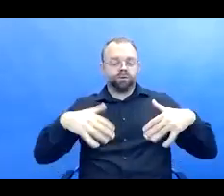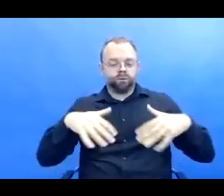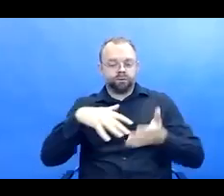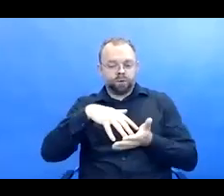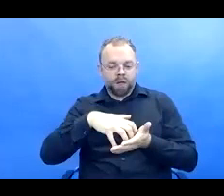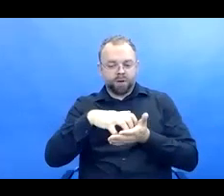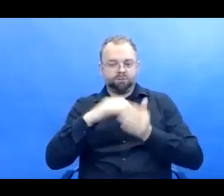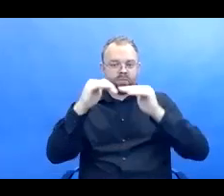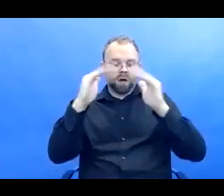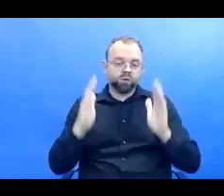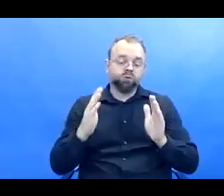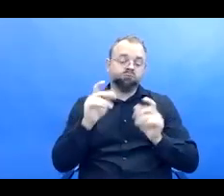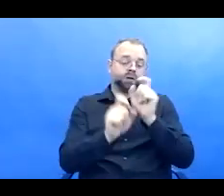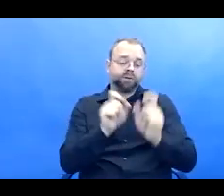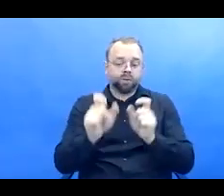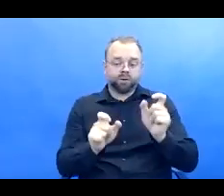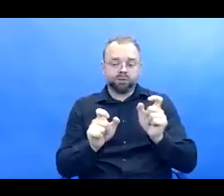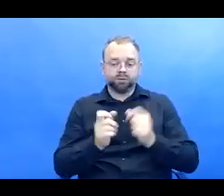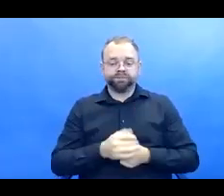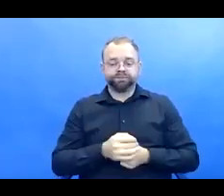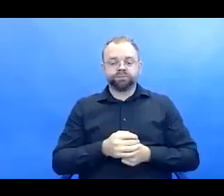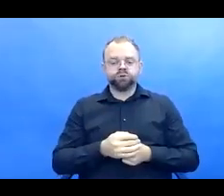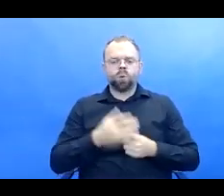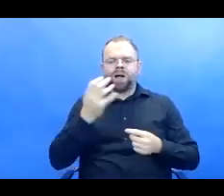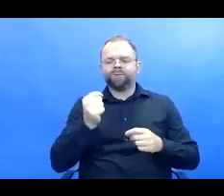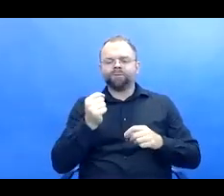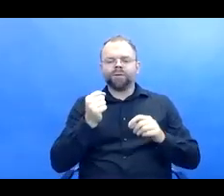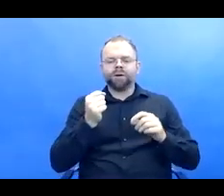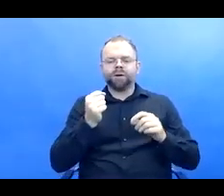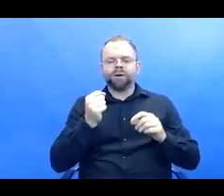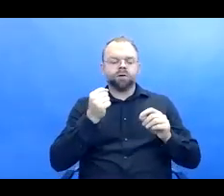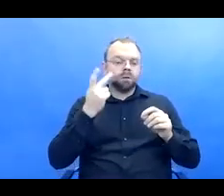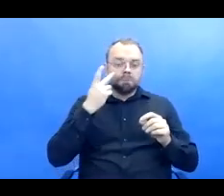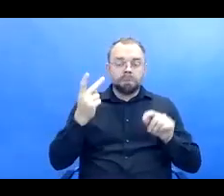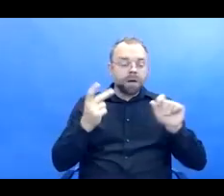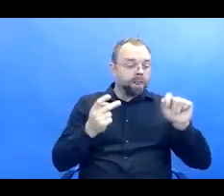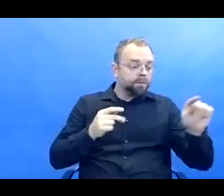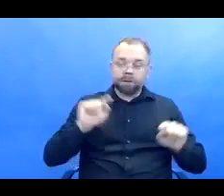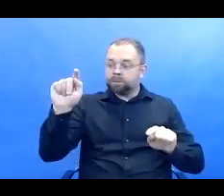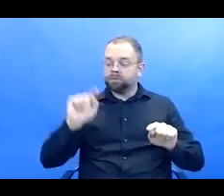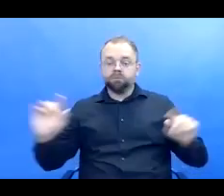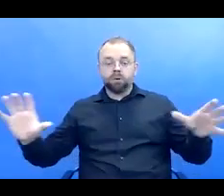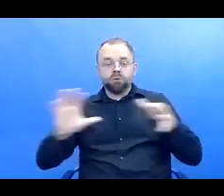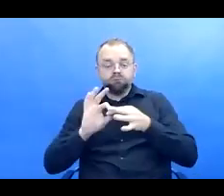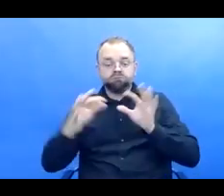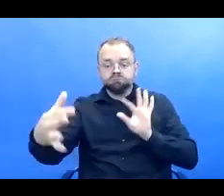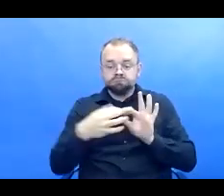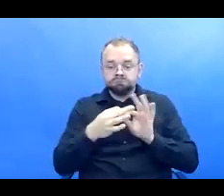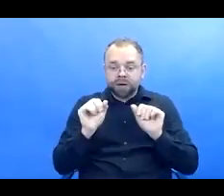how do we make sure that whatever the way that the countries has taken from a start, at the end of the day, there is a comprehensive